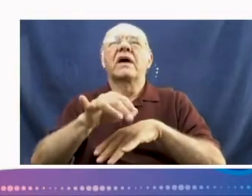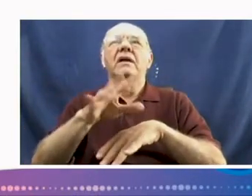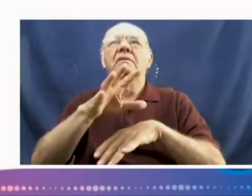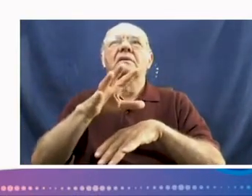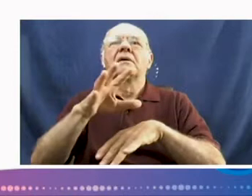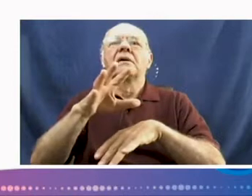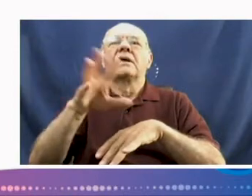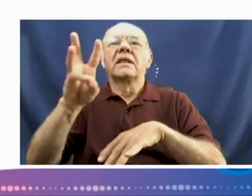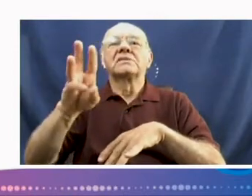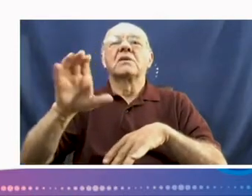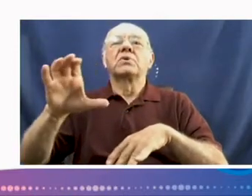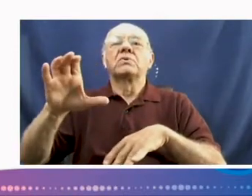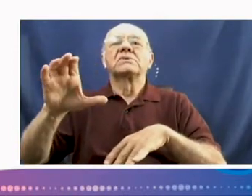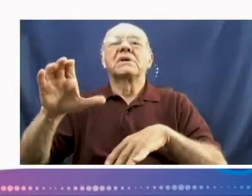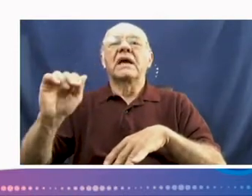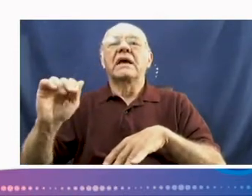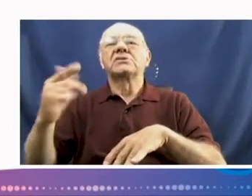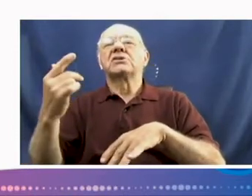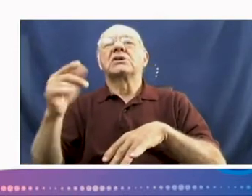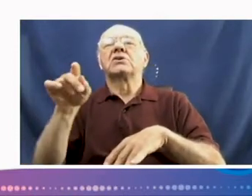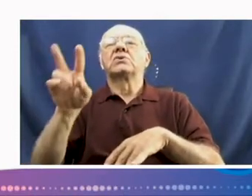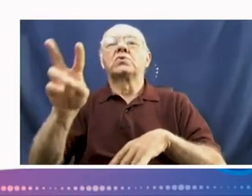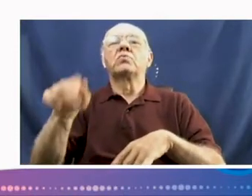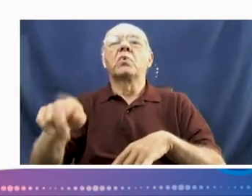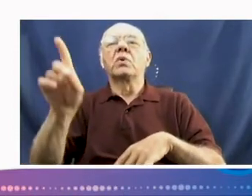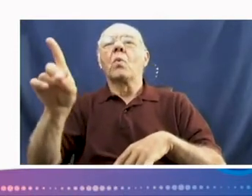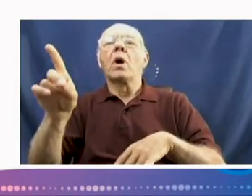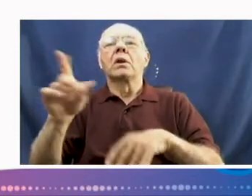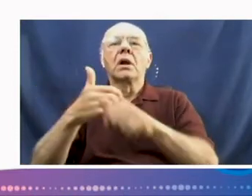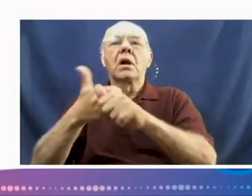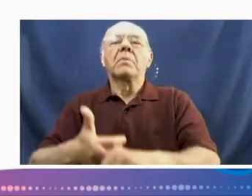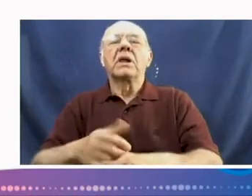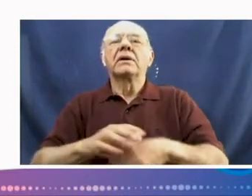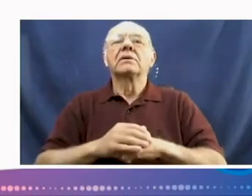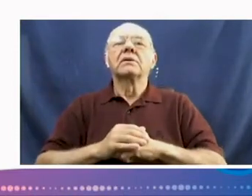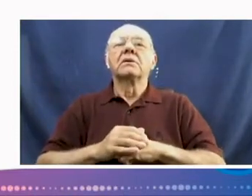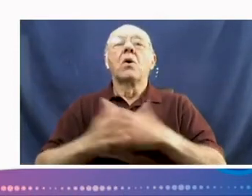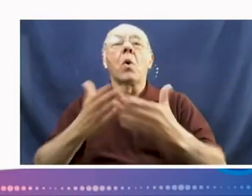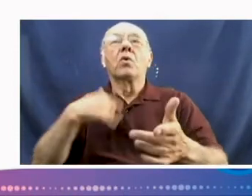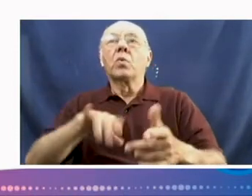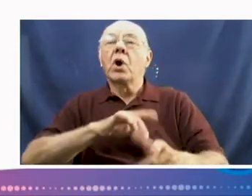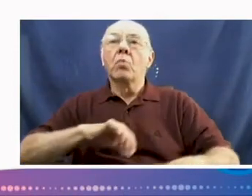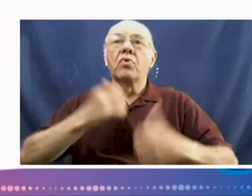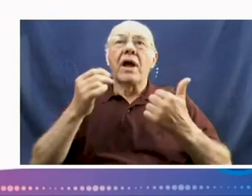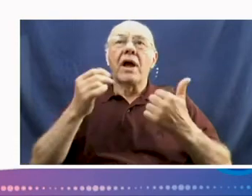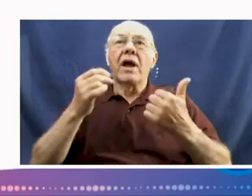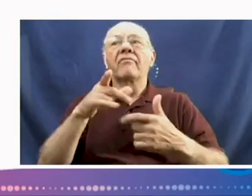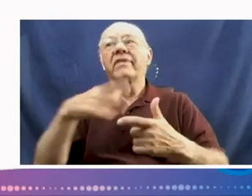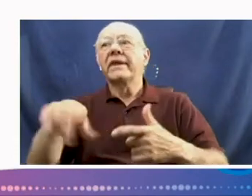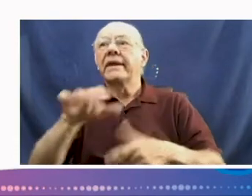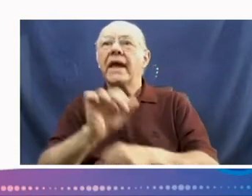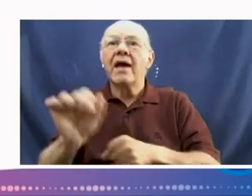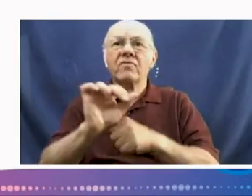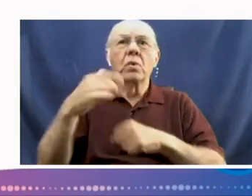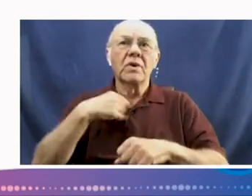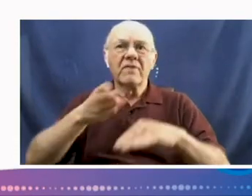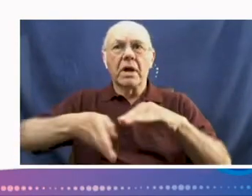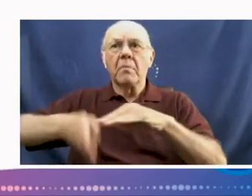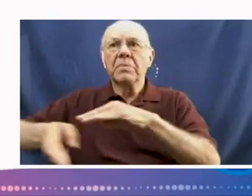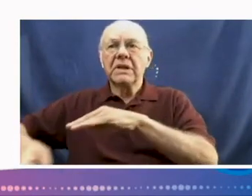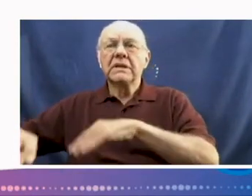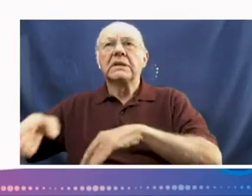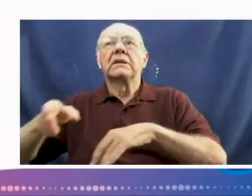WCAG version 2.1 compliant. Although we are proud of the efforts that we have completed and that are in progress, we